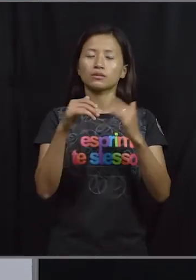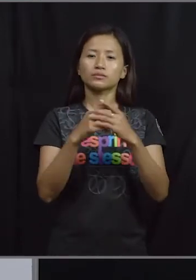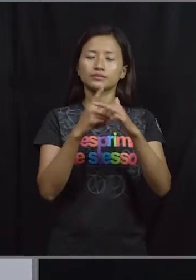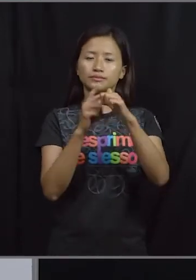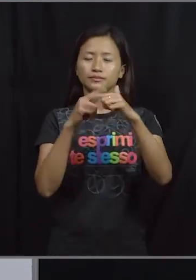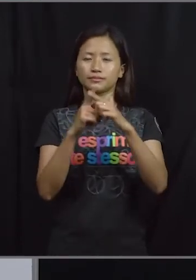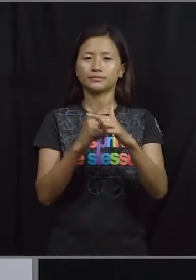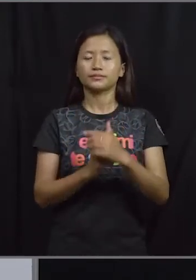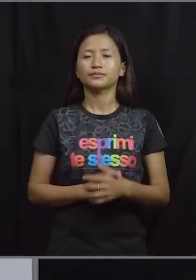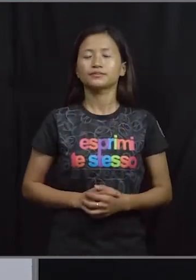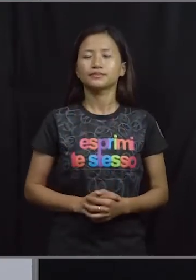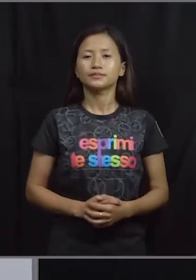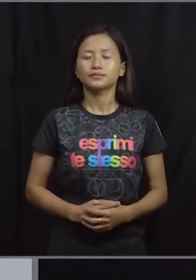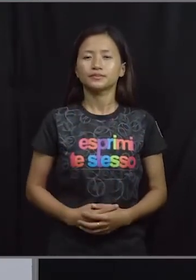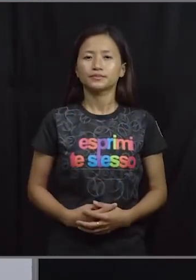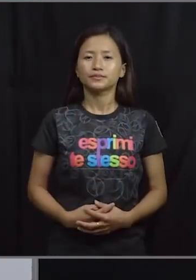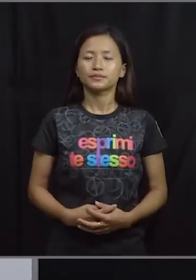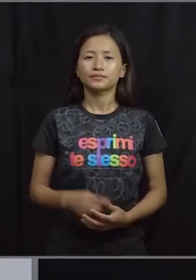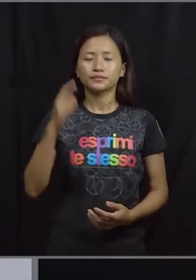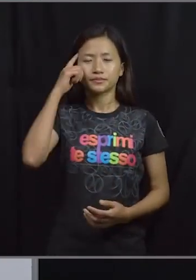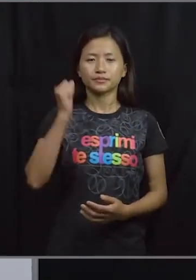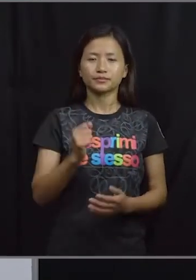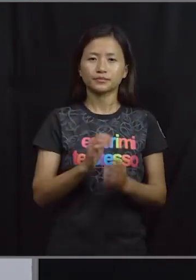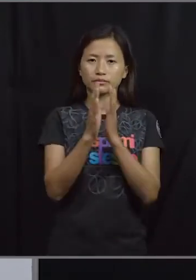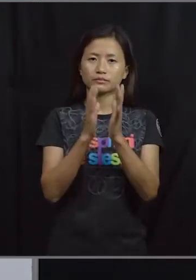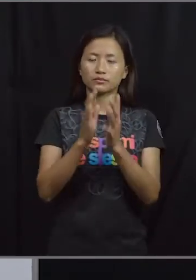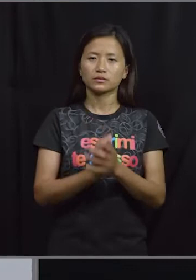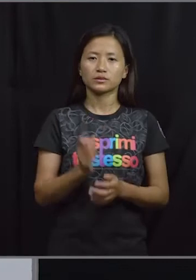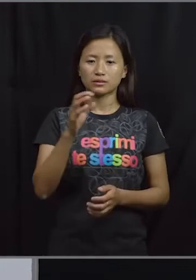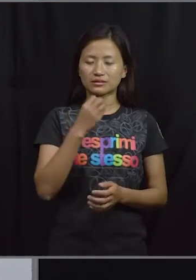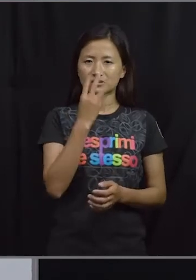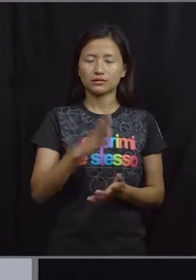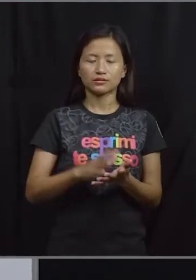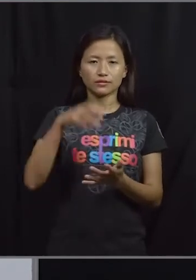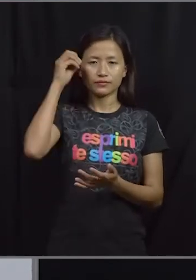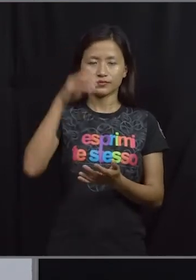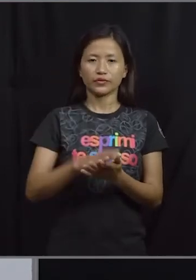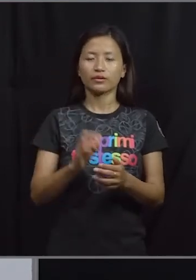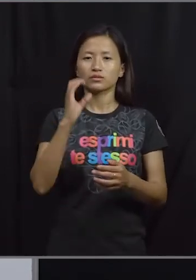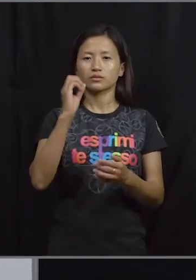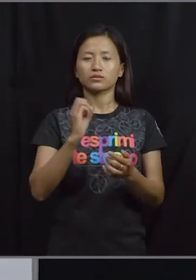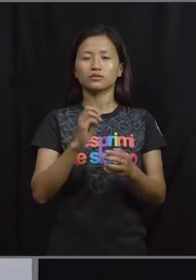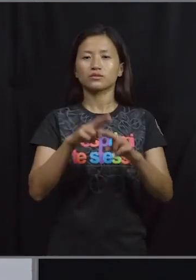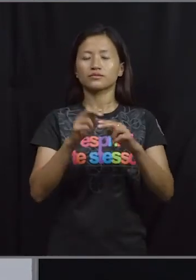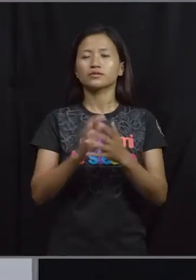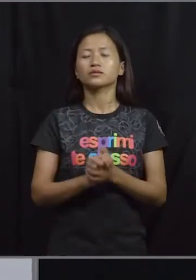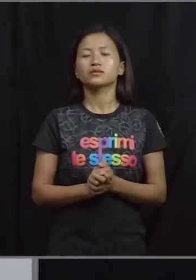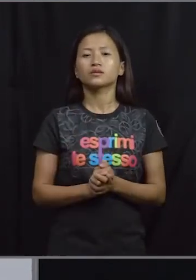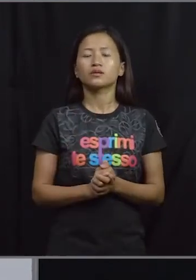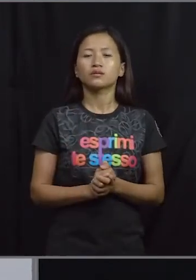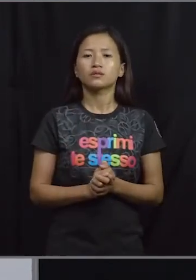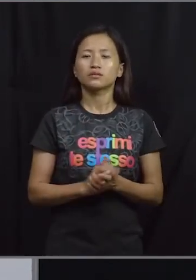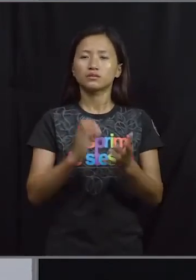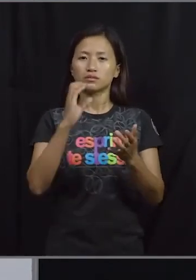plus. See, if you remember these signs, then you can easily find out the cofactor with the help of minors. Let me